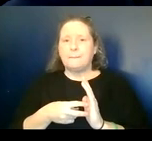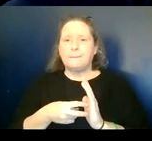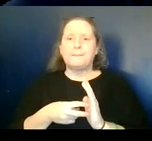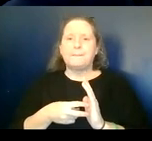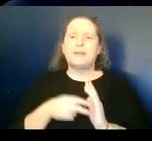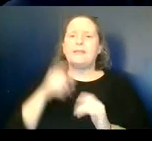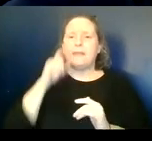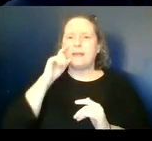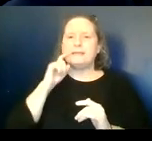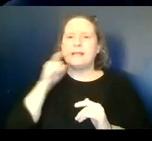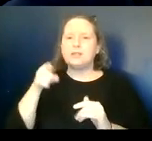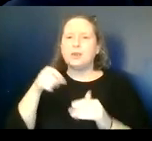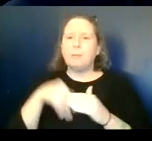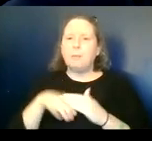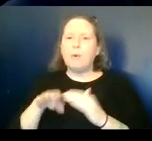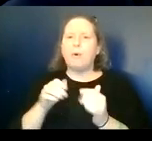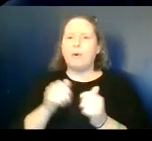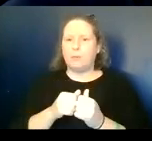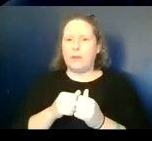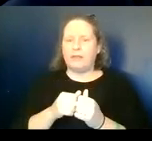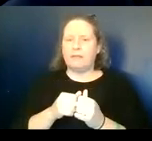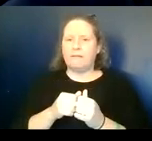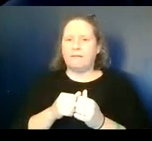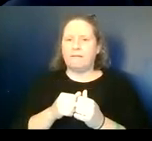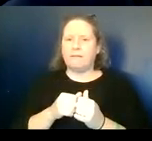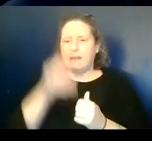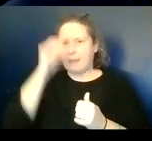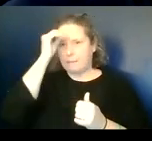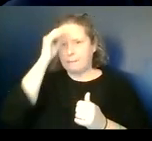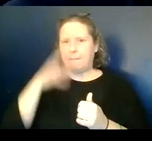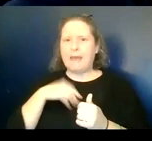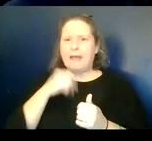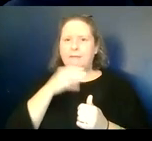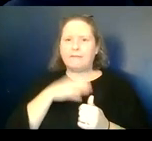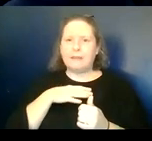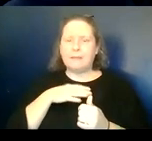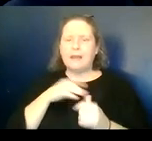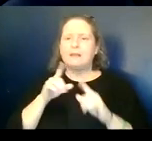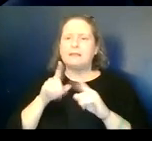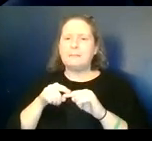sex that you are born with based on the body parts that you